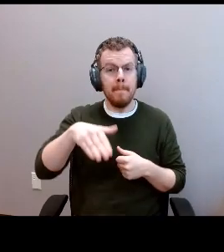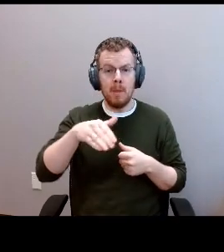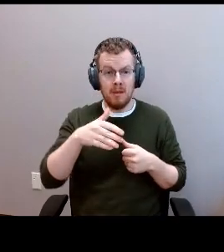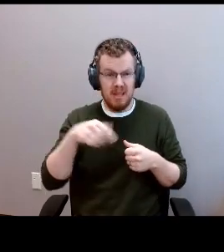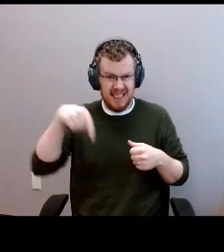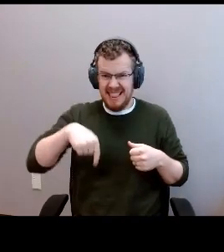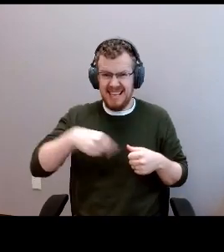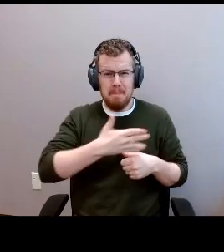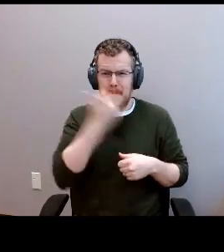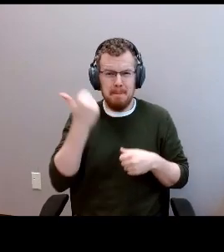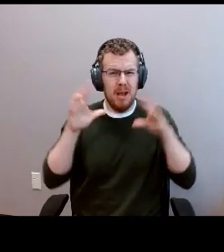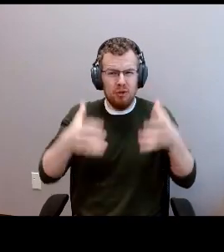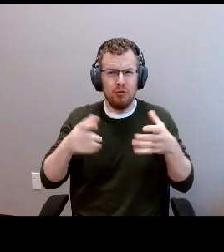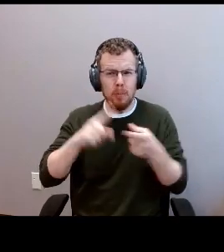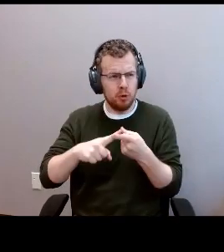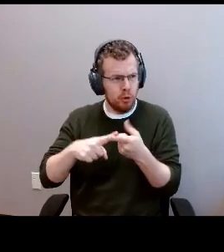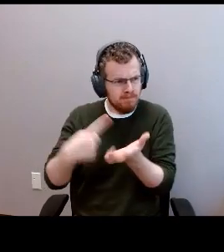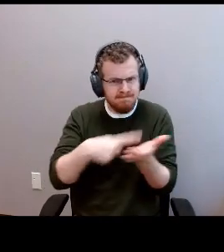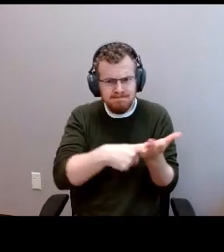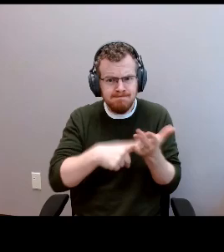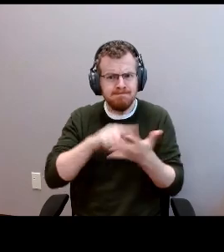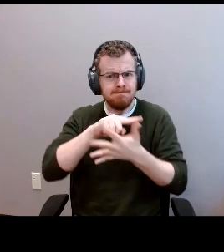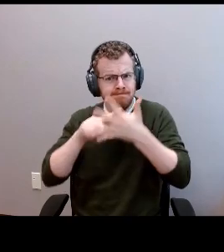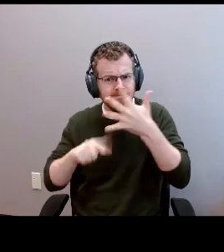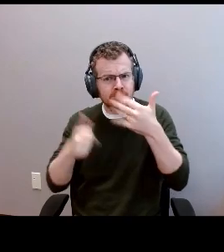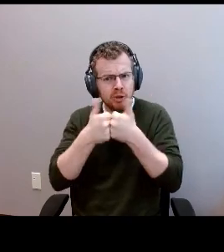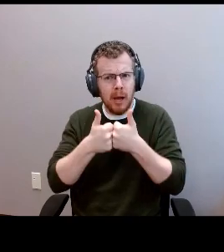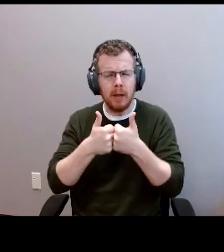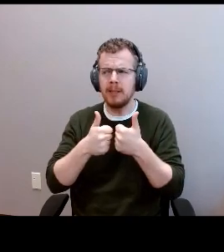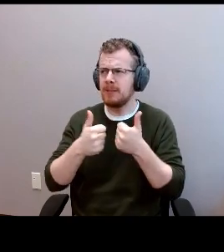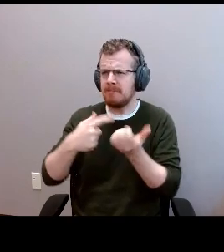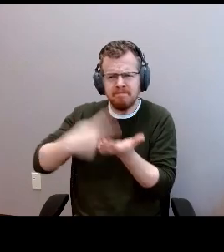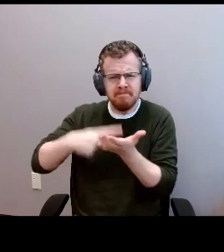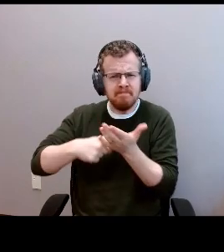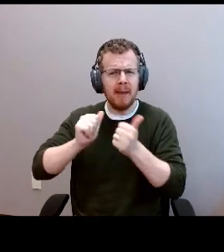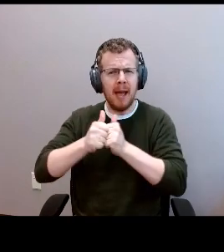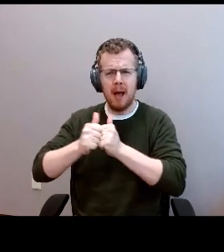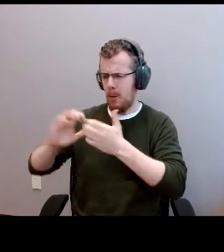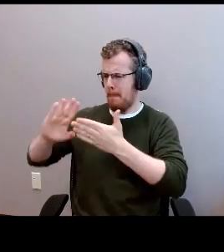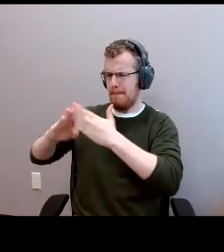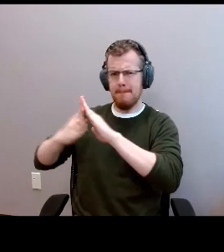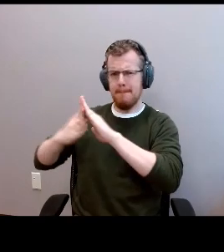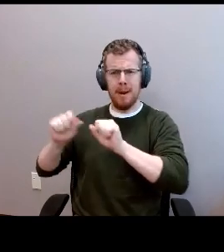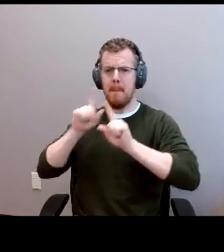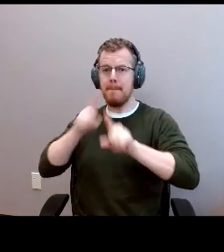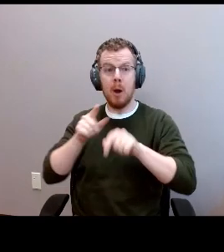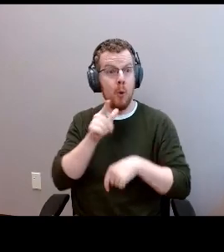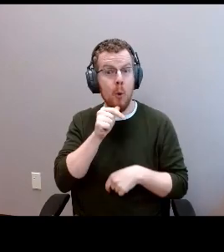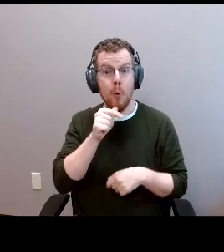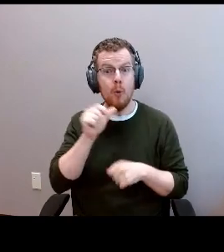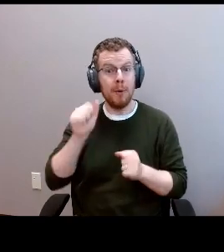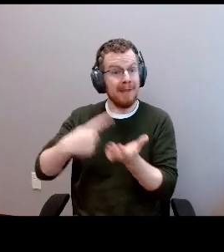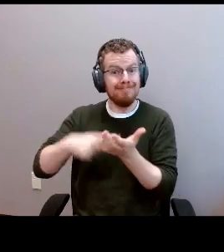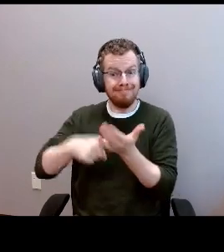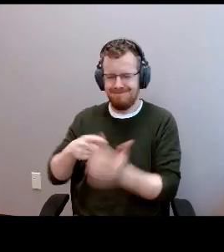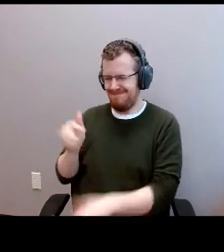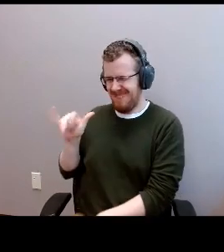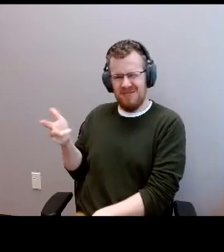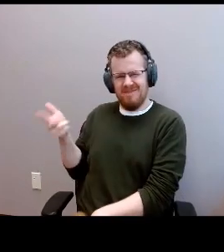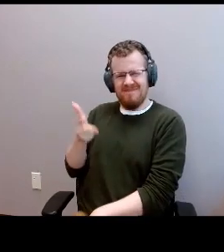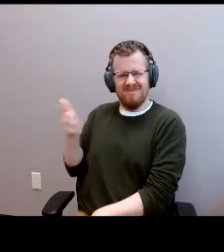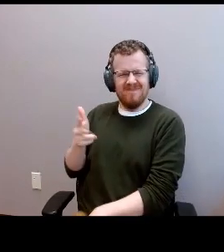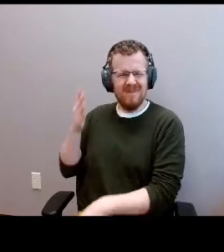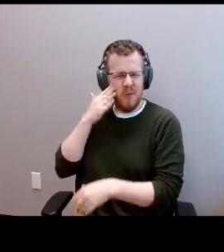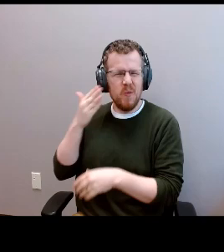these challenges and explore ways that communities can respond than the three people joining me today.